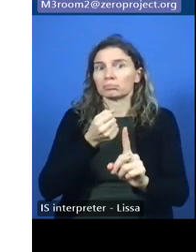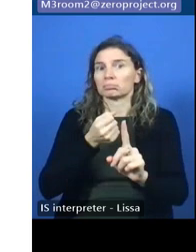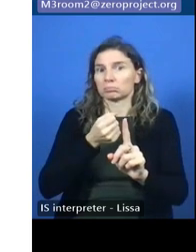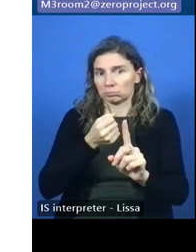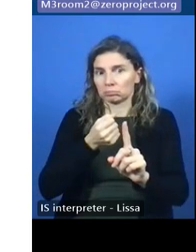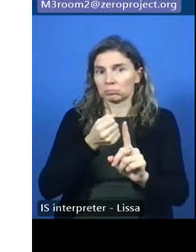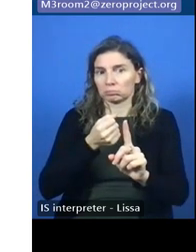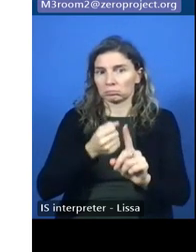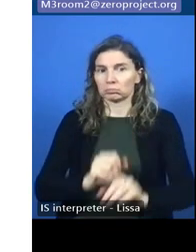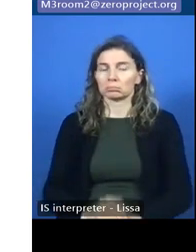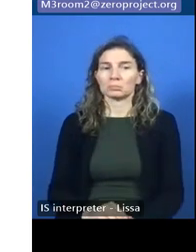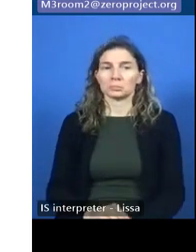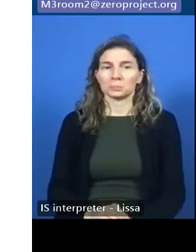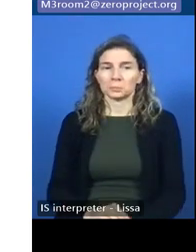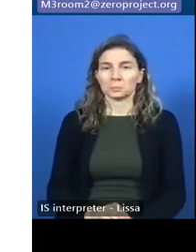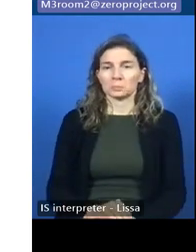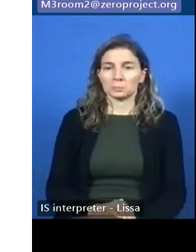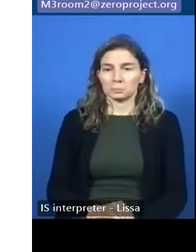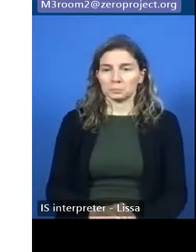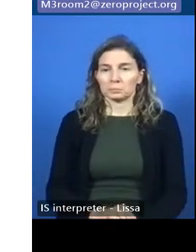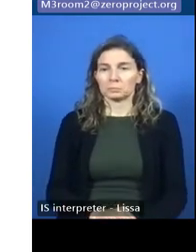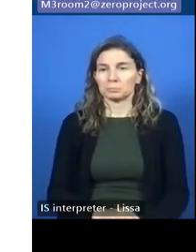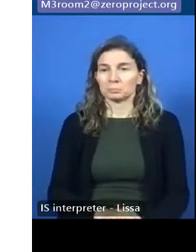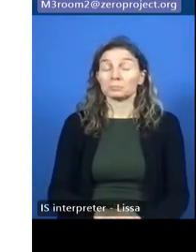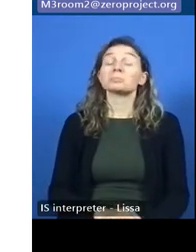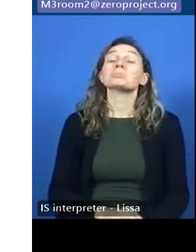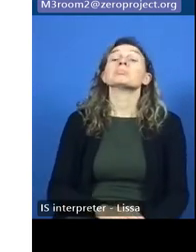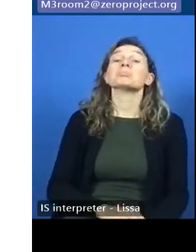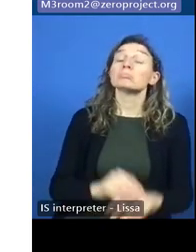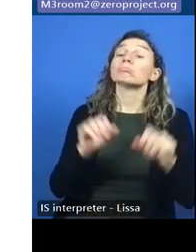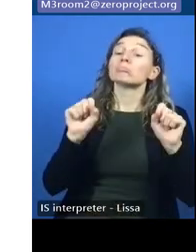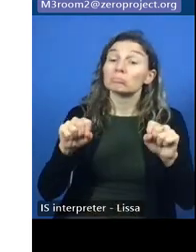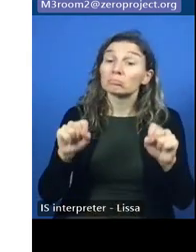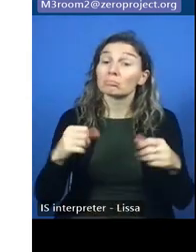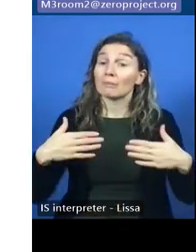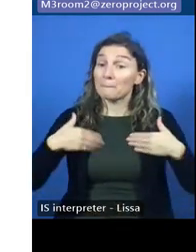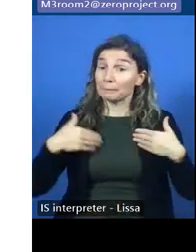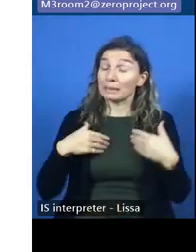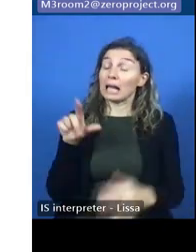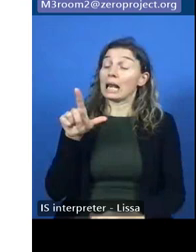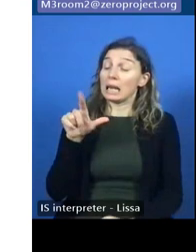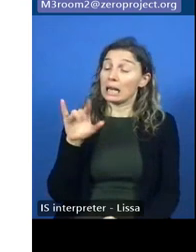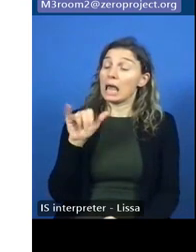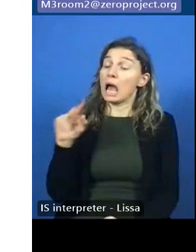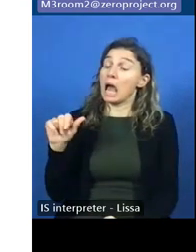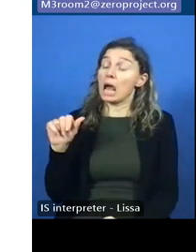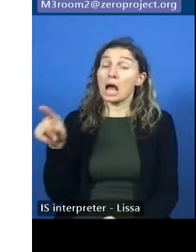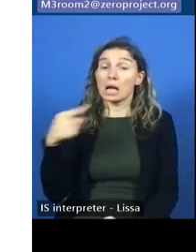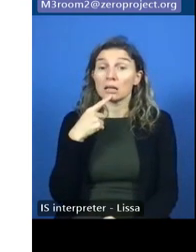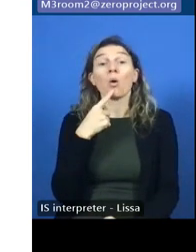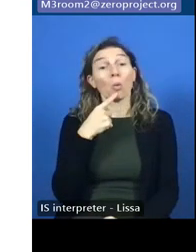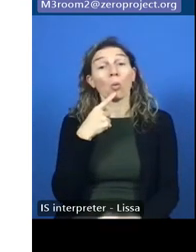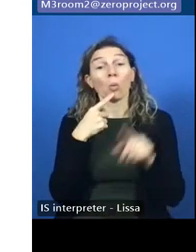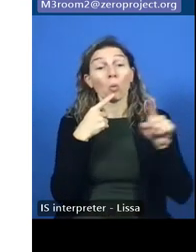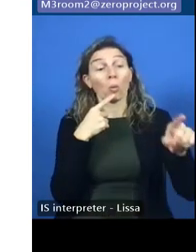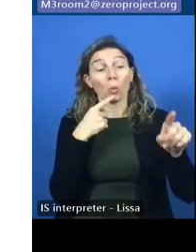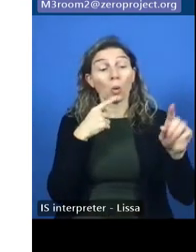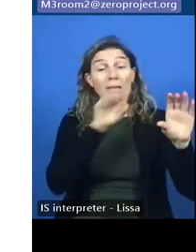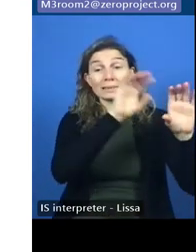Of course, we were also delighted to hear from Liliana that the InDashboard did help her to see the data and compare the